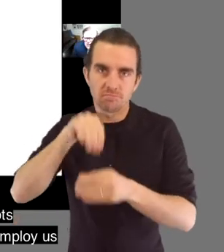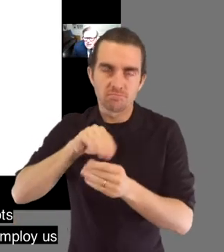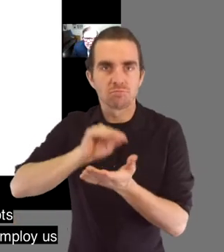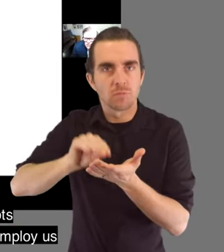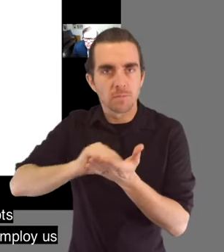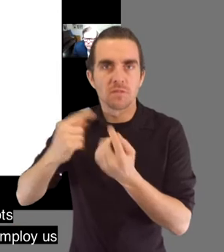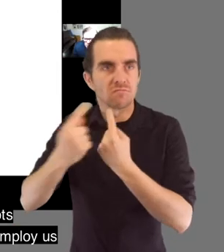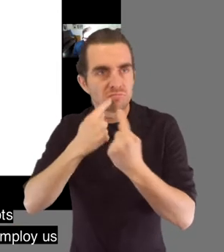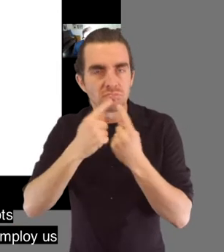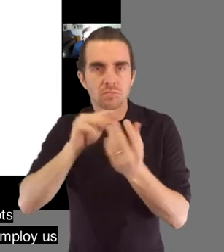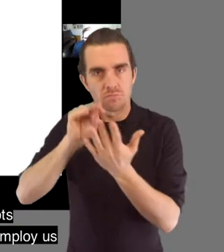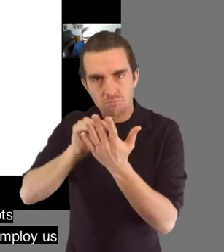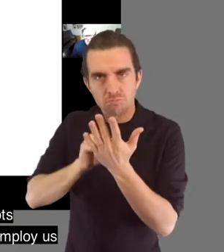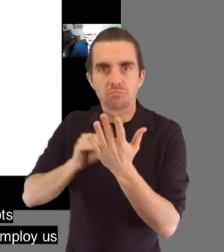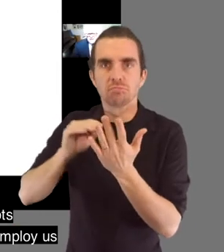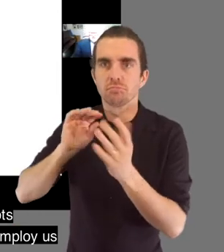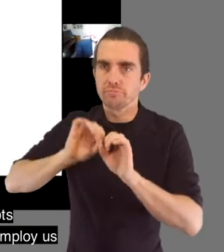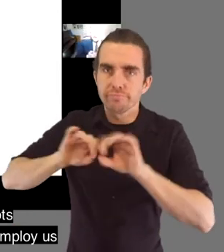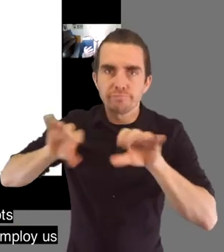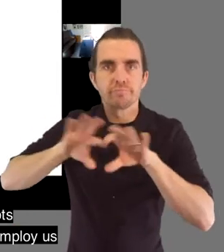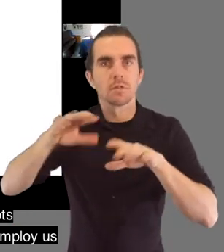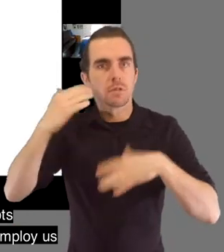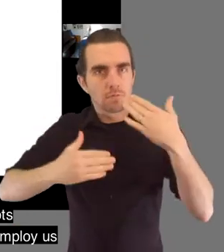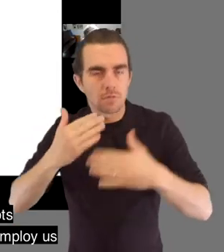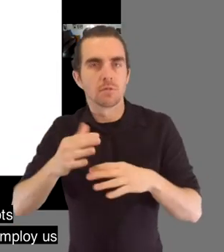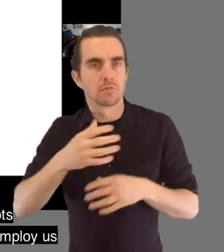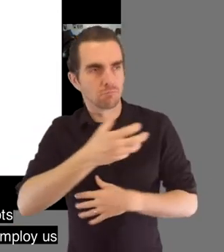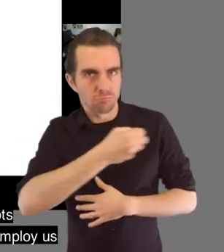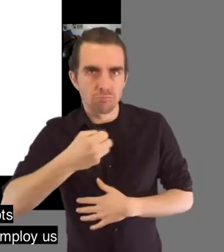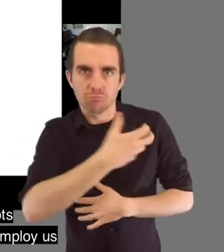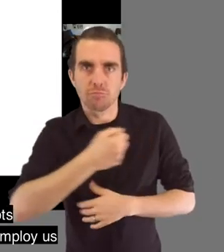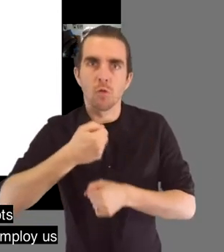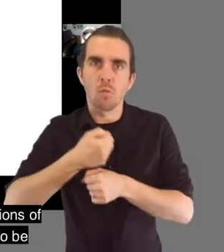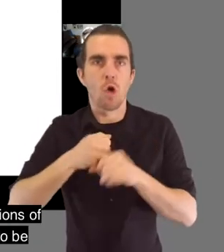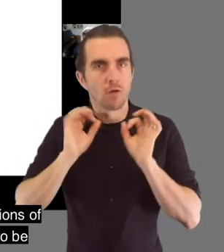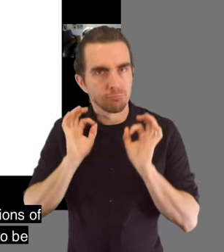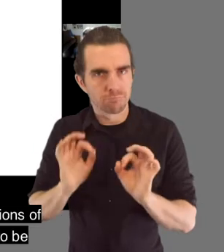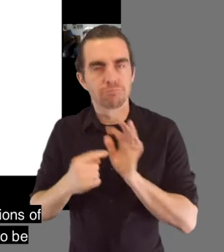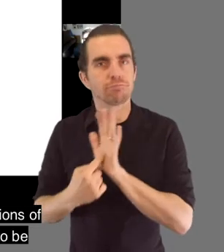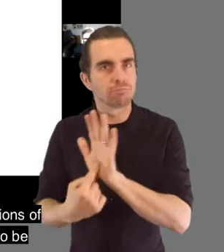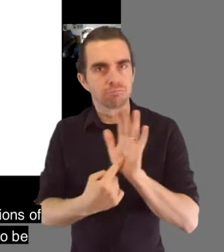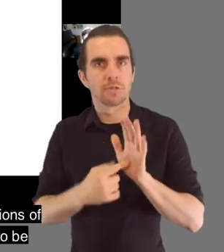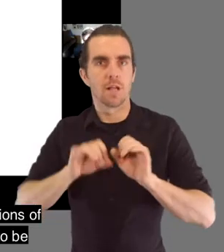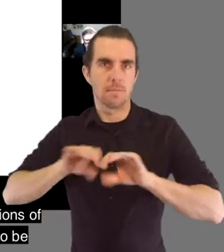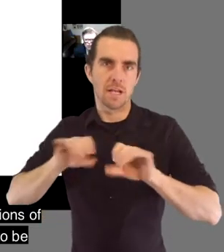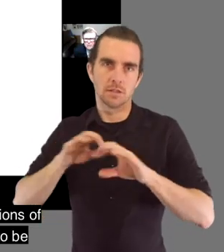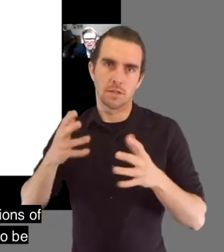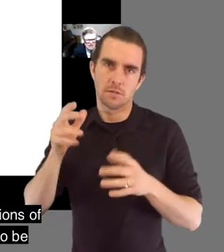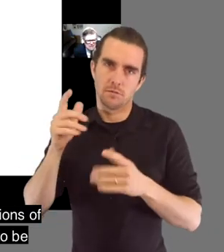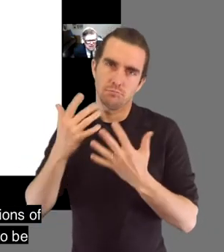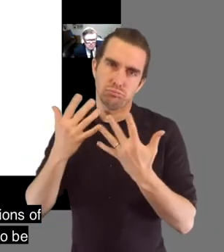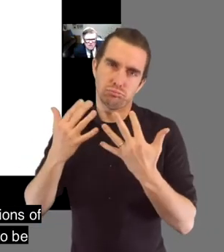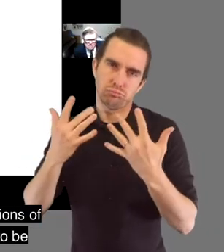write us into your scripts, programs, and publications, and employ us in the media. The media has millions of jobs,